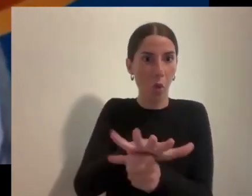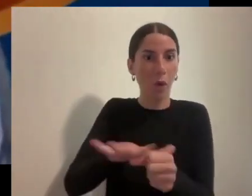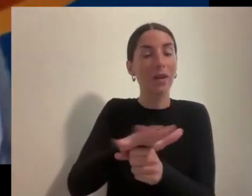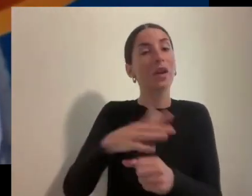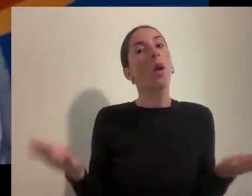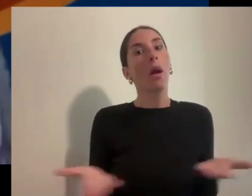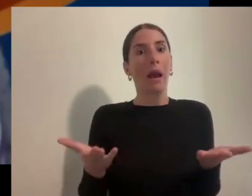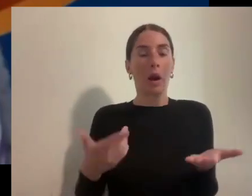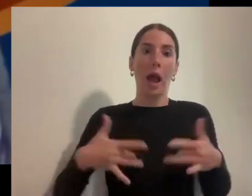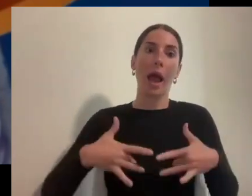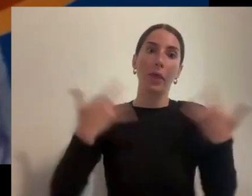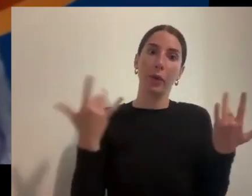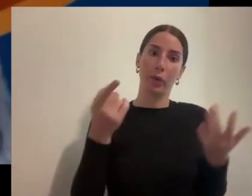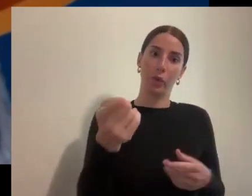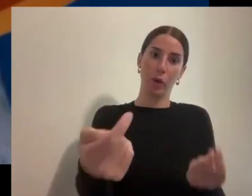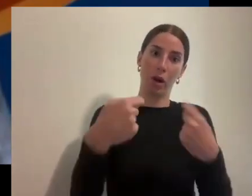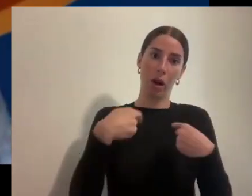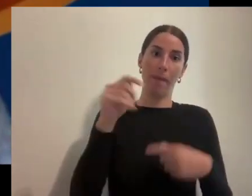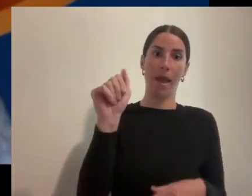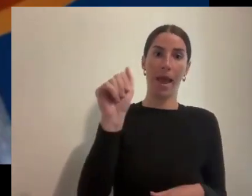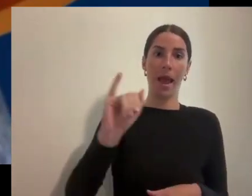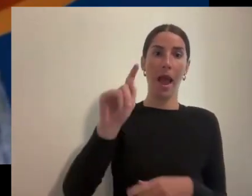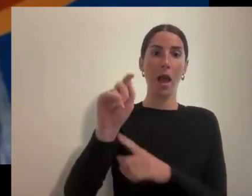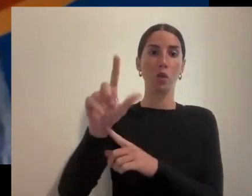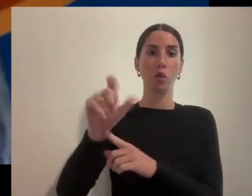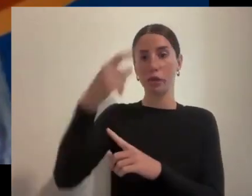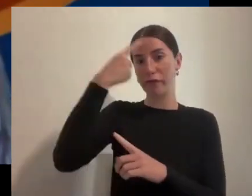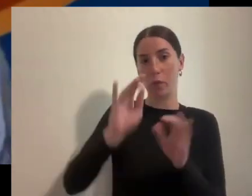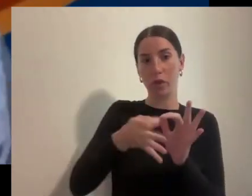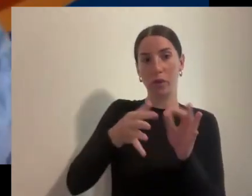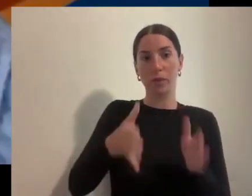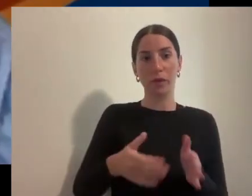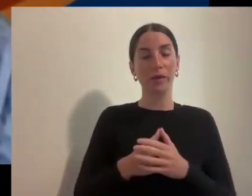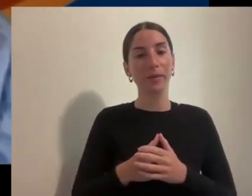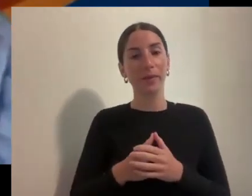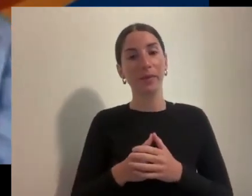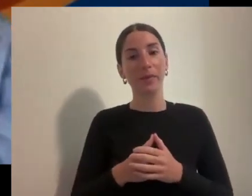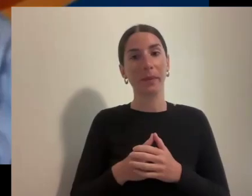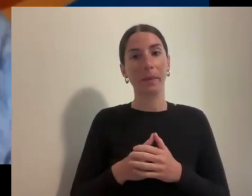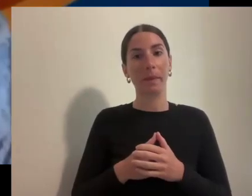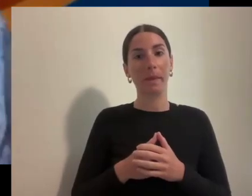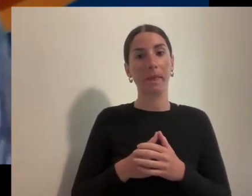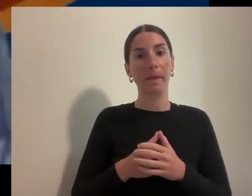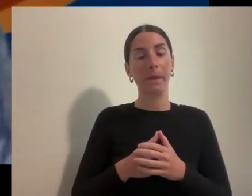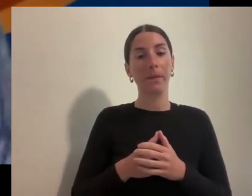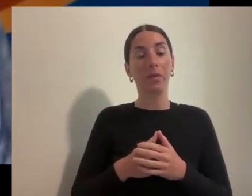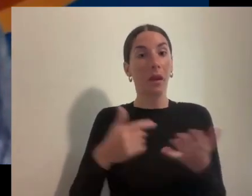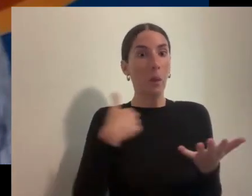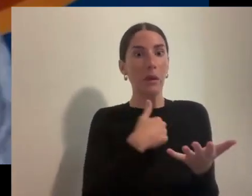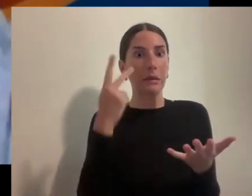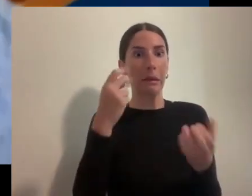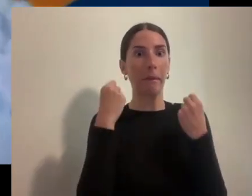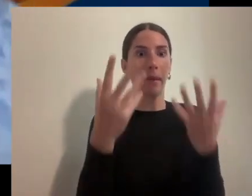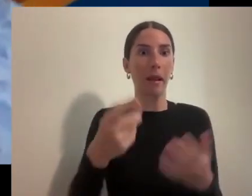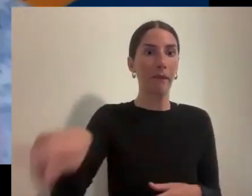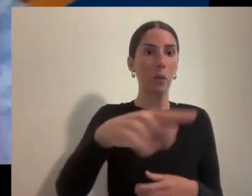us today for our webinar, AI Tools for Interpreters. We're already seeing many of you joining, and we'd love to know where you're tuning